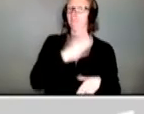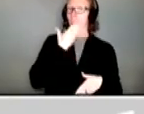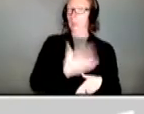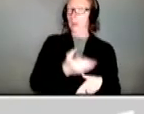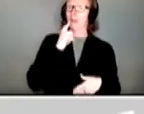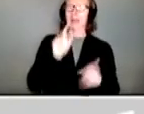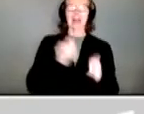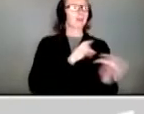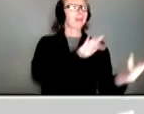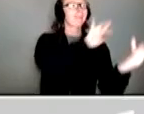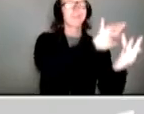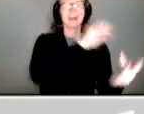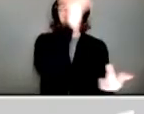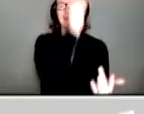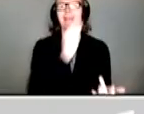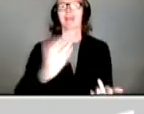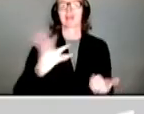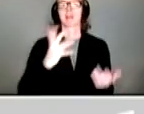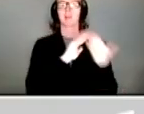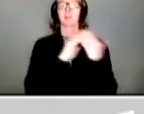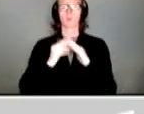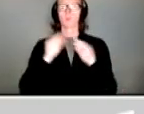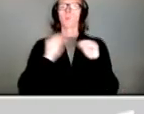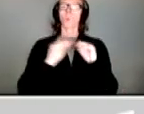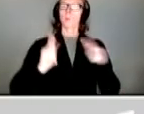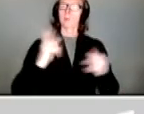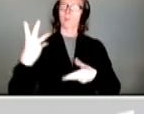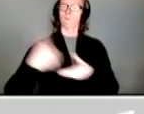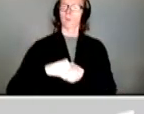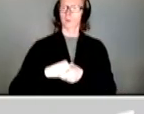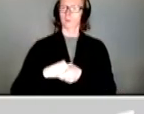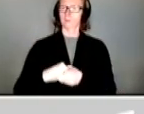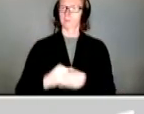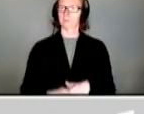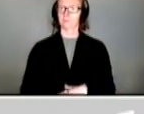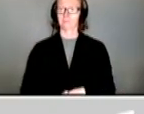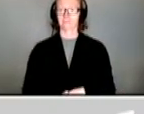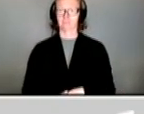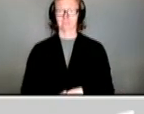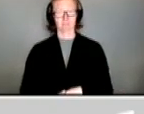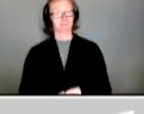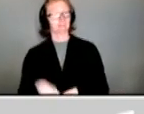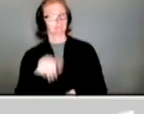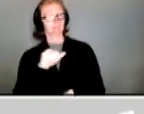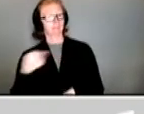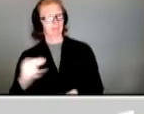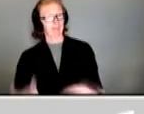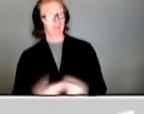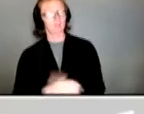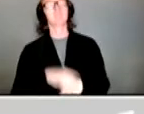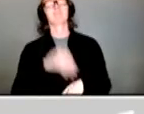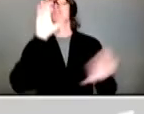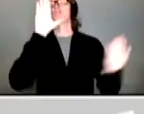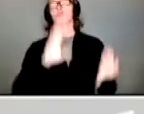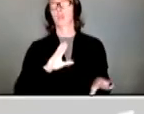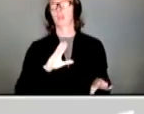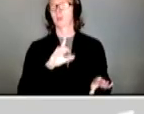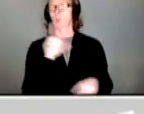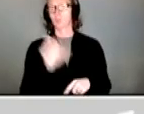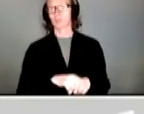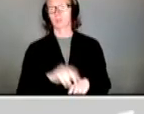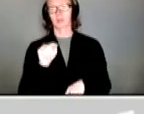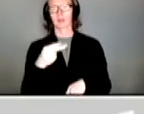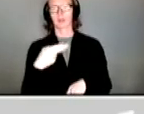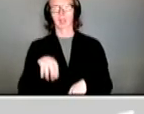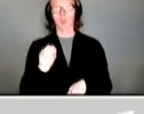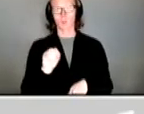to the entire, not entire, but you know what I'm saying, getting more people involved? That's a great question. Theo or Judith,